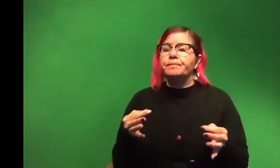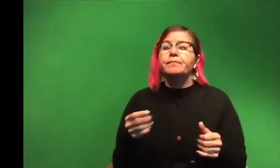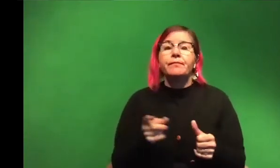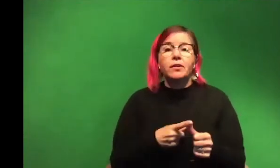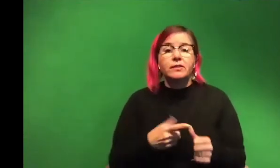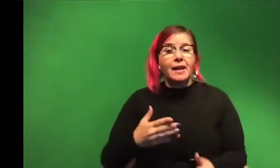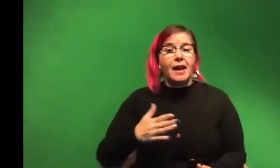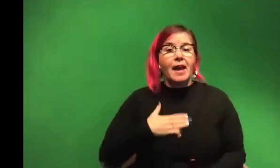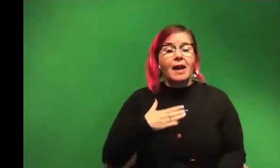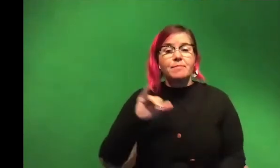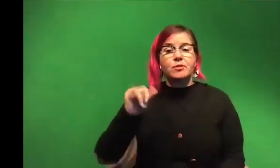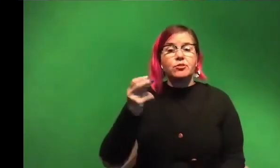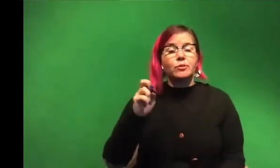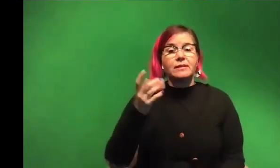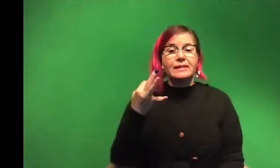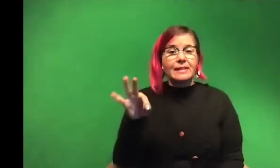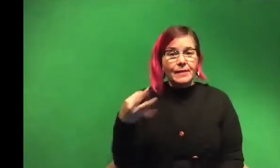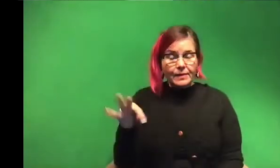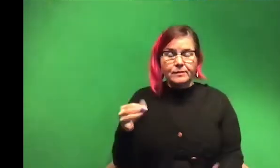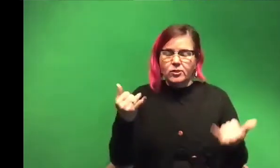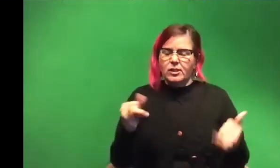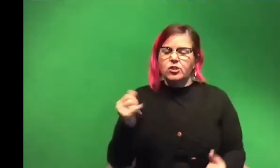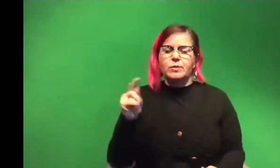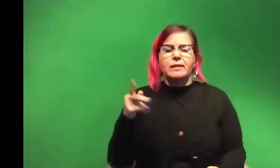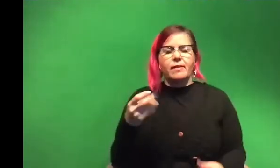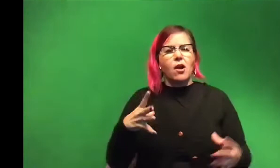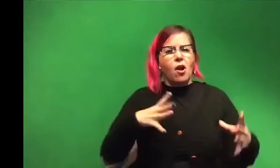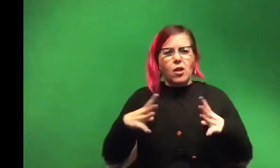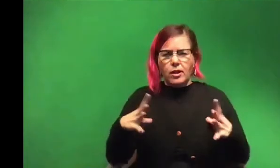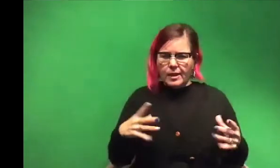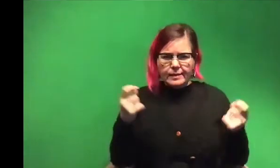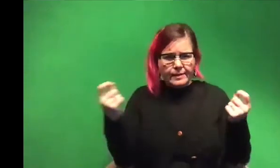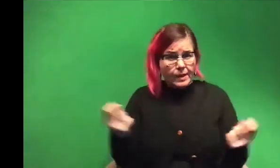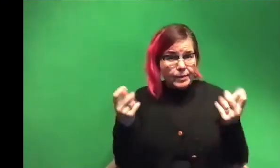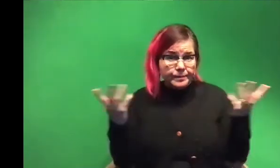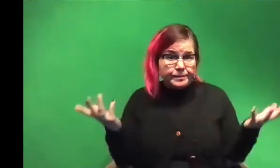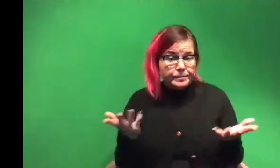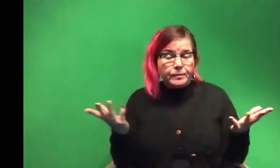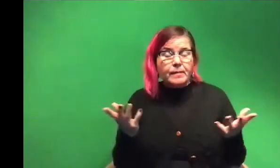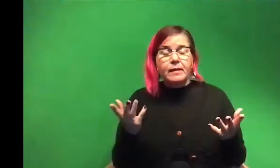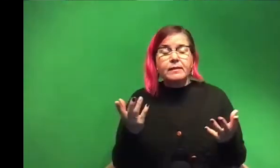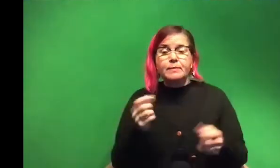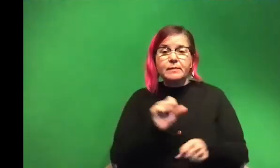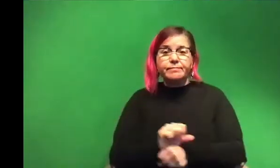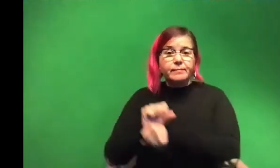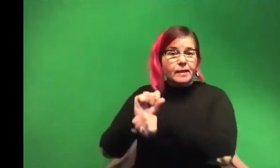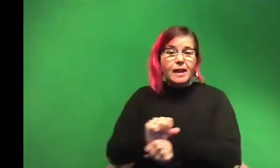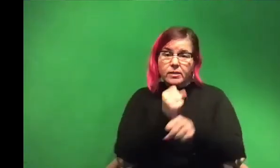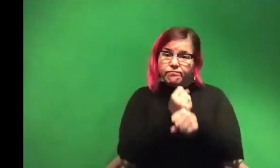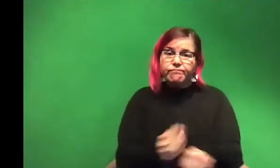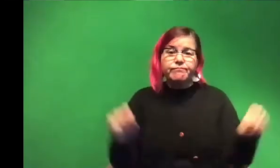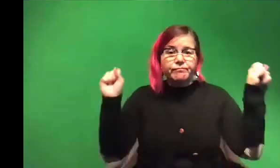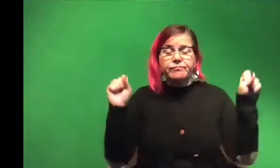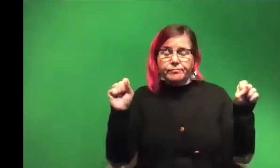happy Juneteenth. Today is Juneteenth, which is a holiday that celebrates the emancipation of the